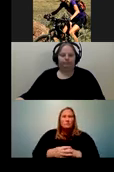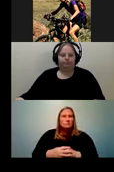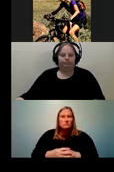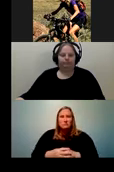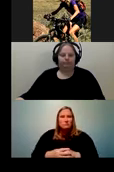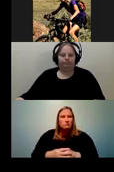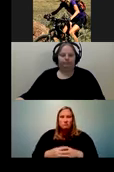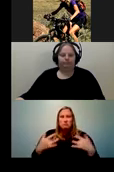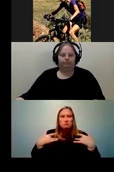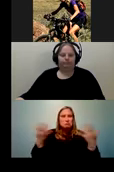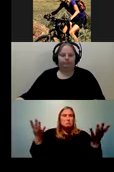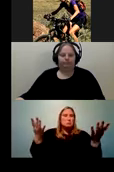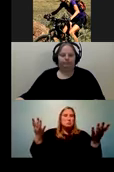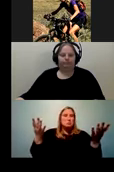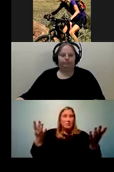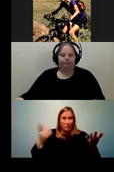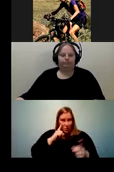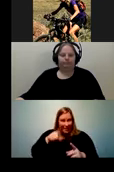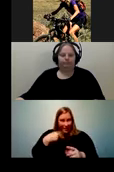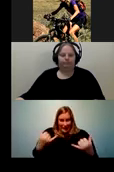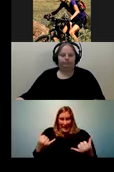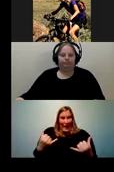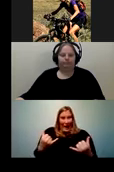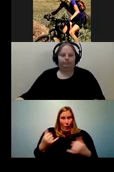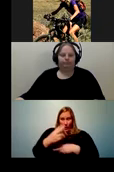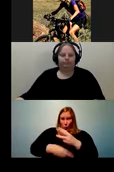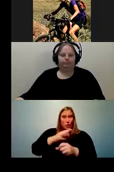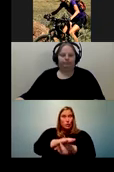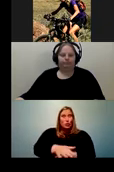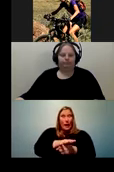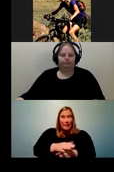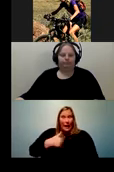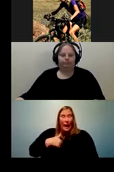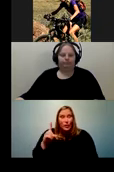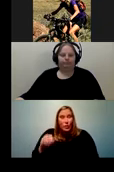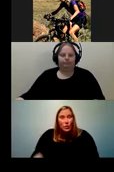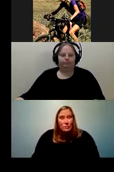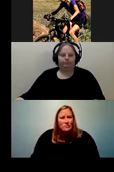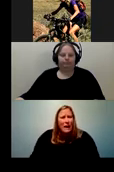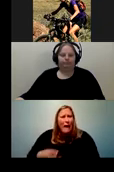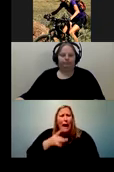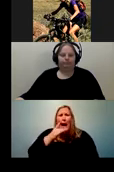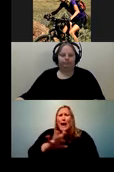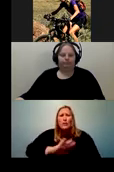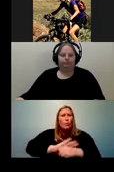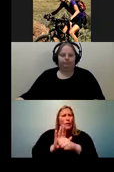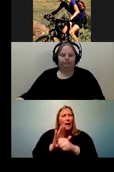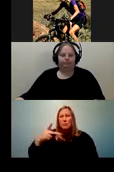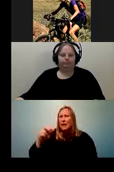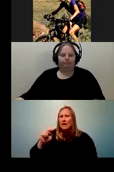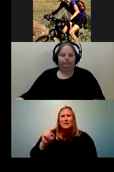And do you think we have any stress right now? I don't know about you, but I do. I don't like the pandemic. I don't like it a